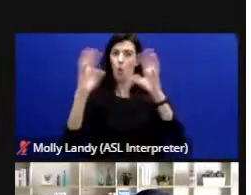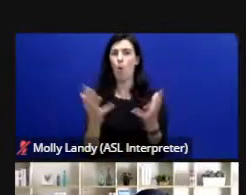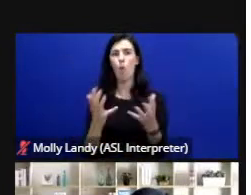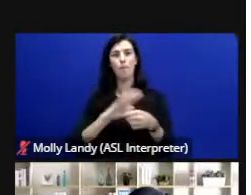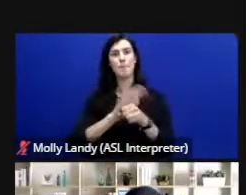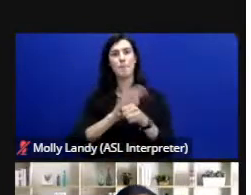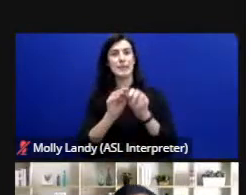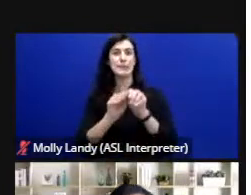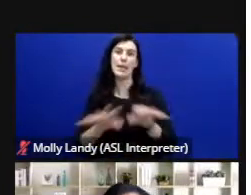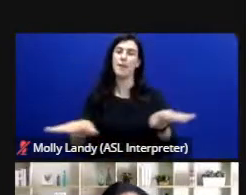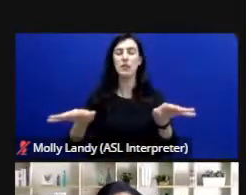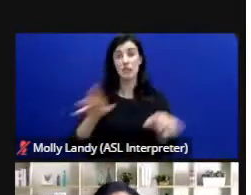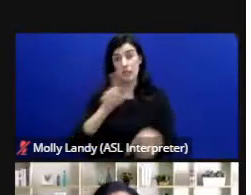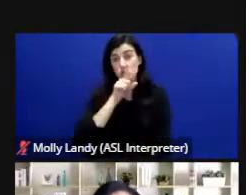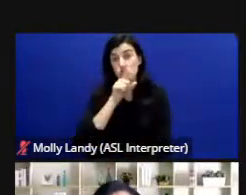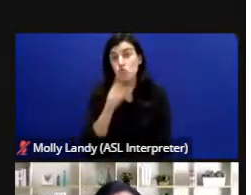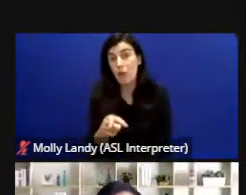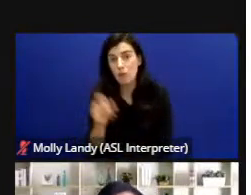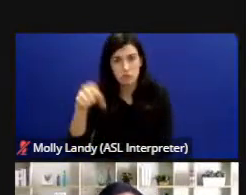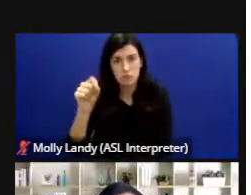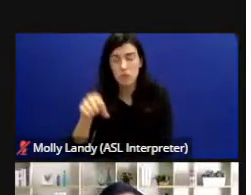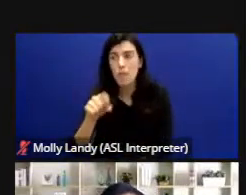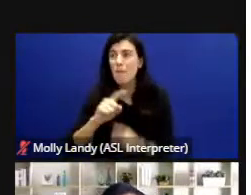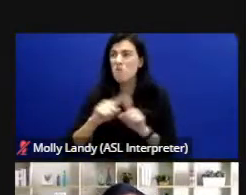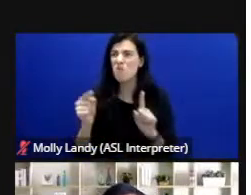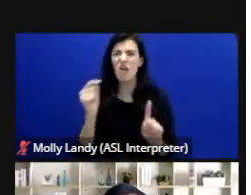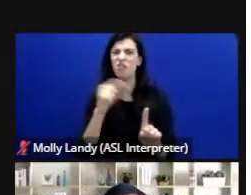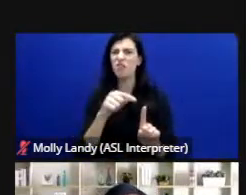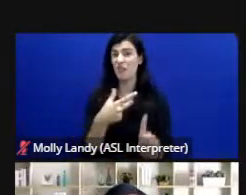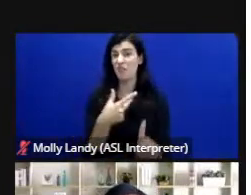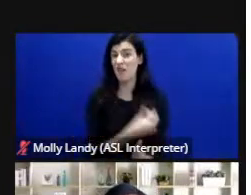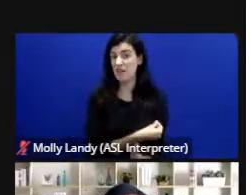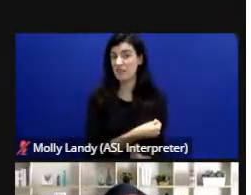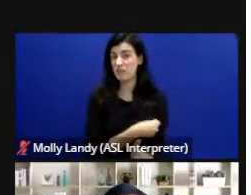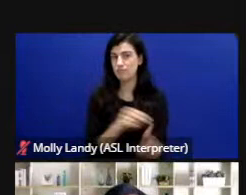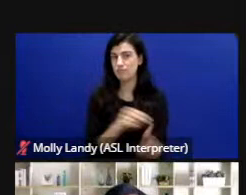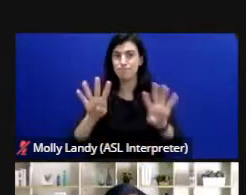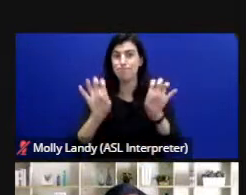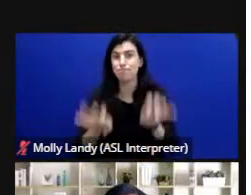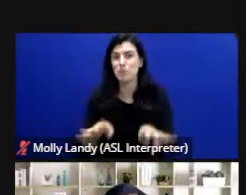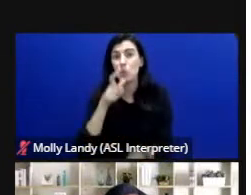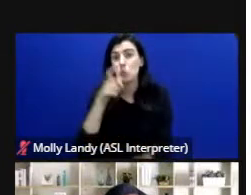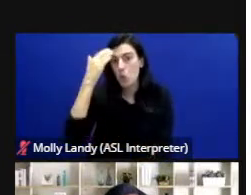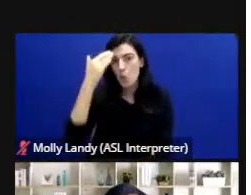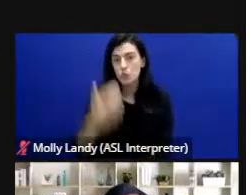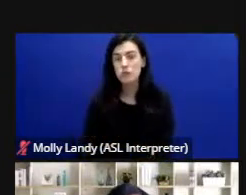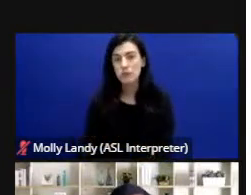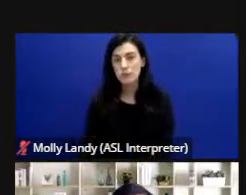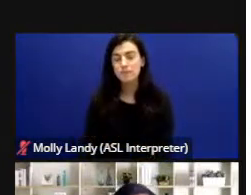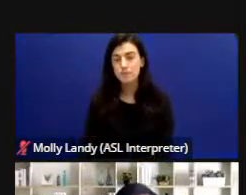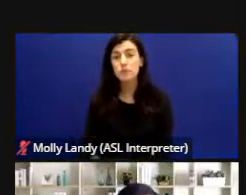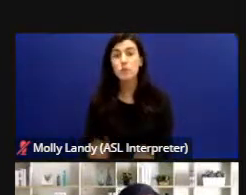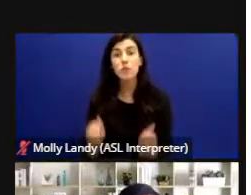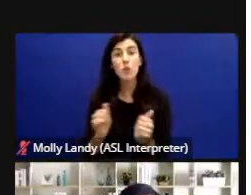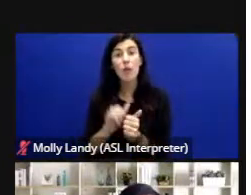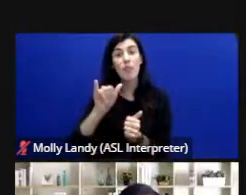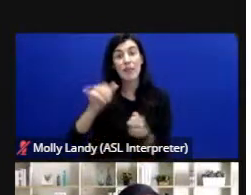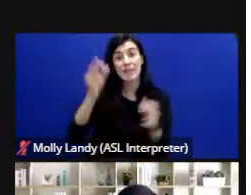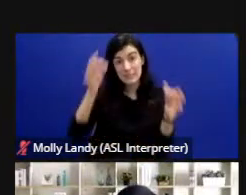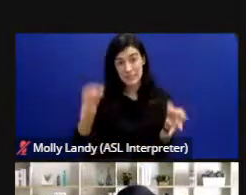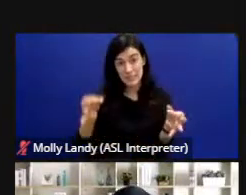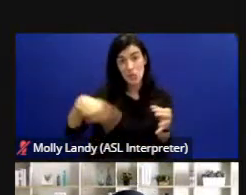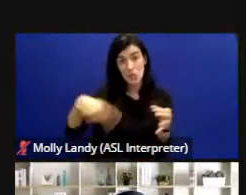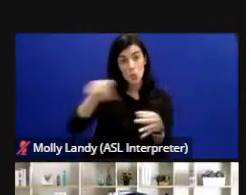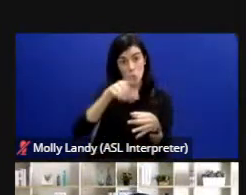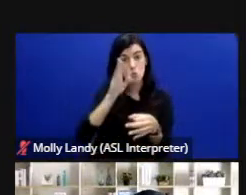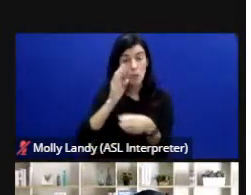thing. As far as the vaccine, who knows? But with this decision you guys are going to make, you